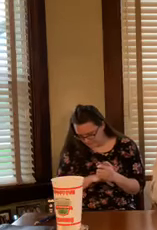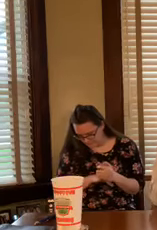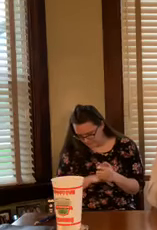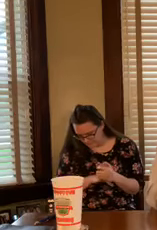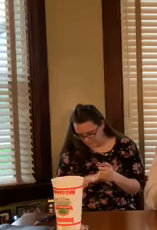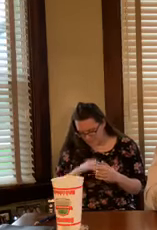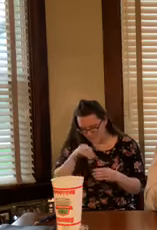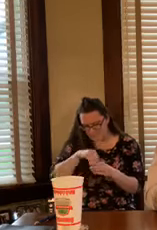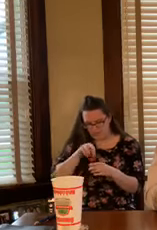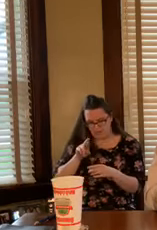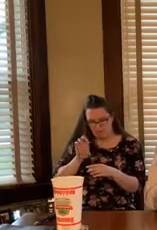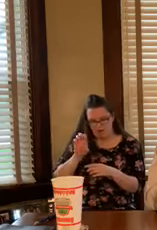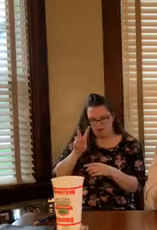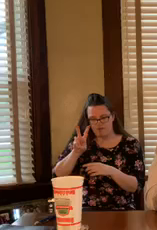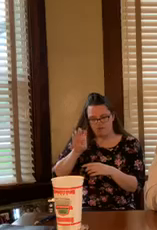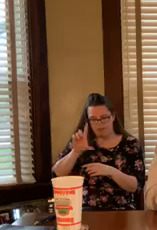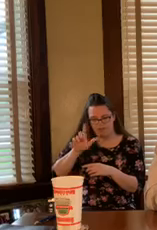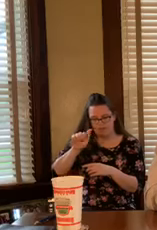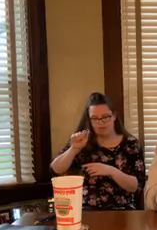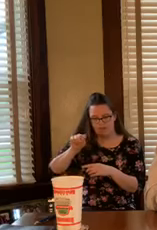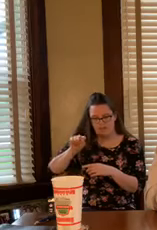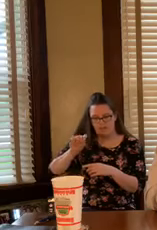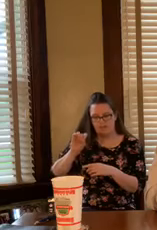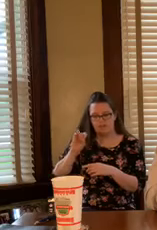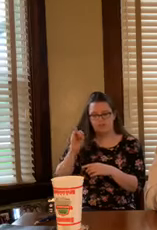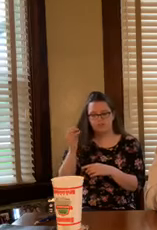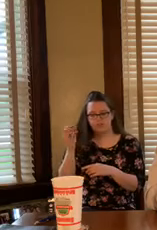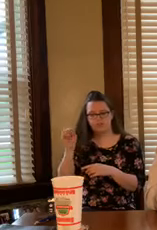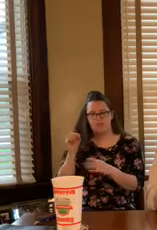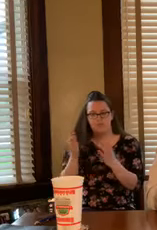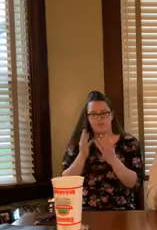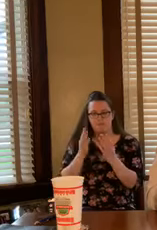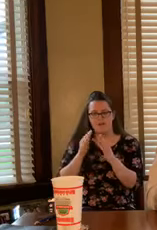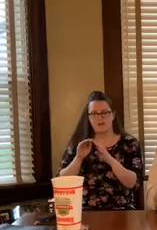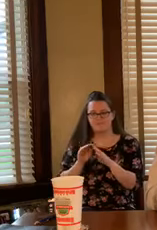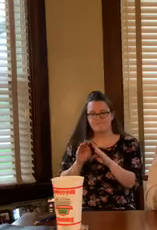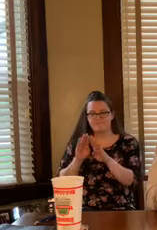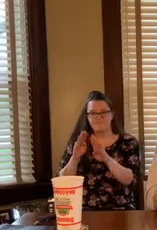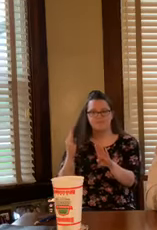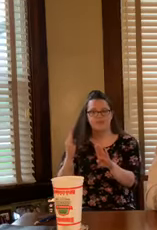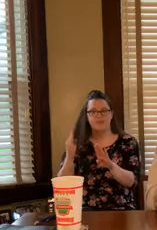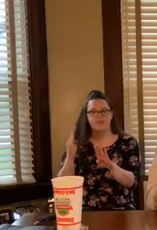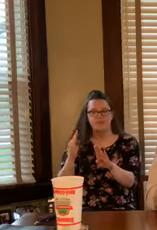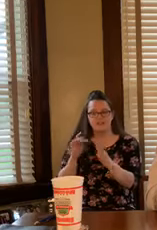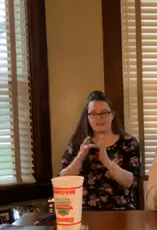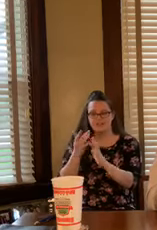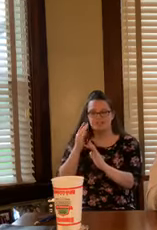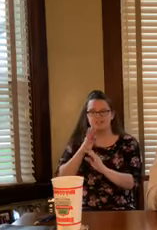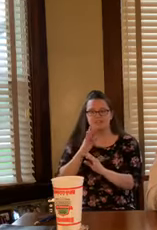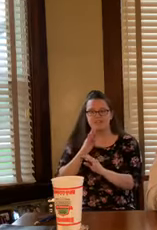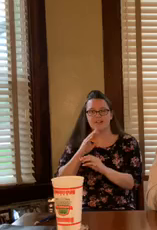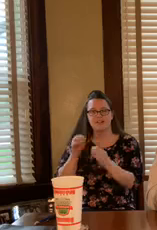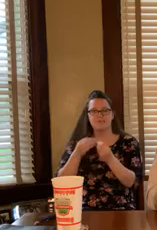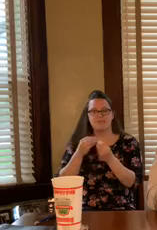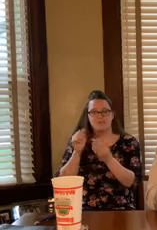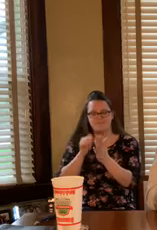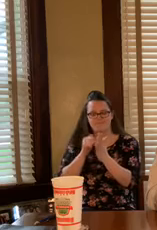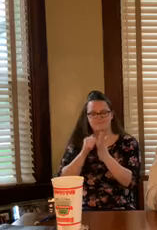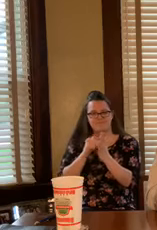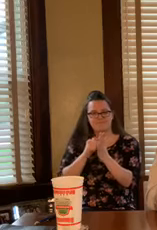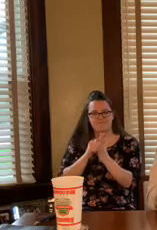So in Revelations, what door is Jesus talking about when he says, "Behold, I stand at the door and knock"?